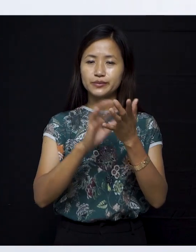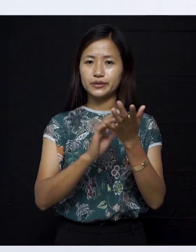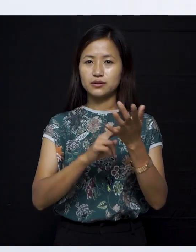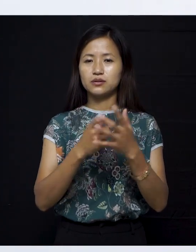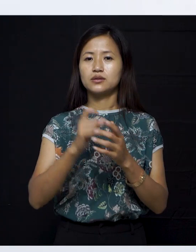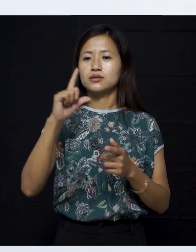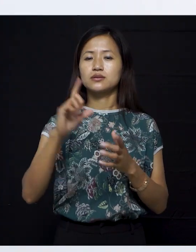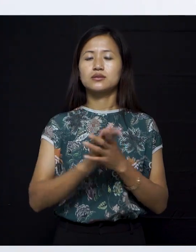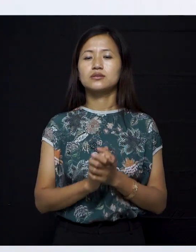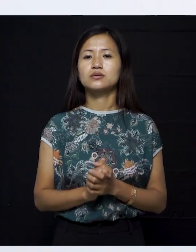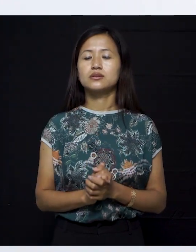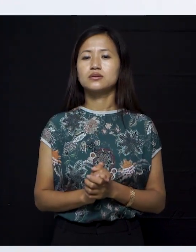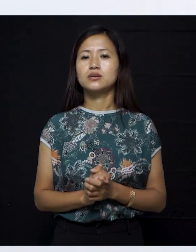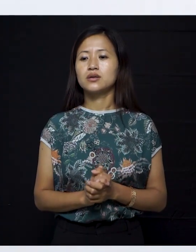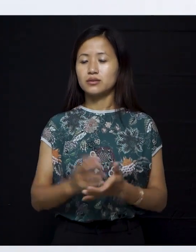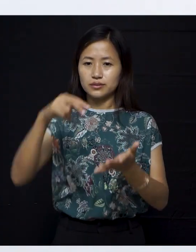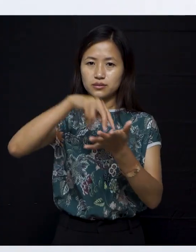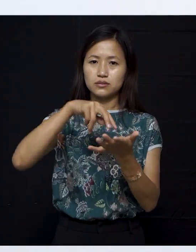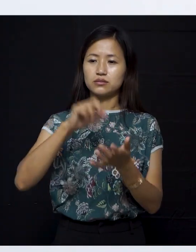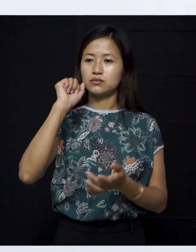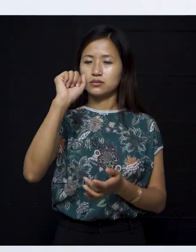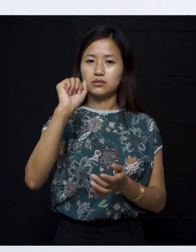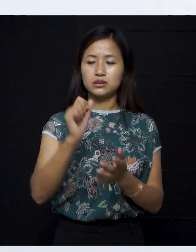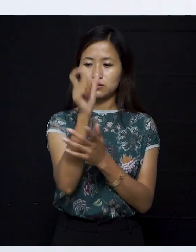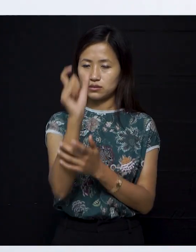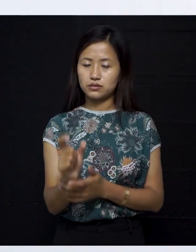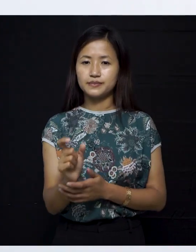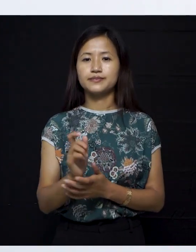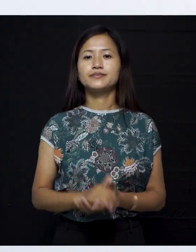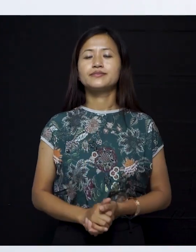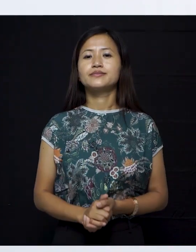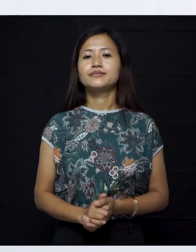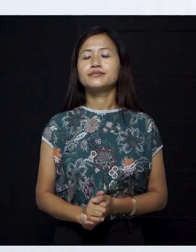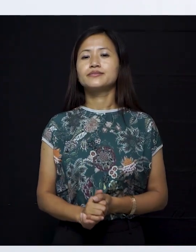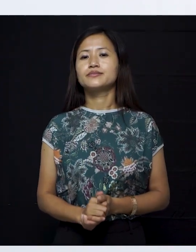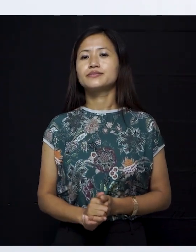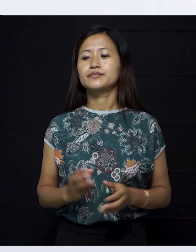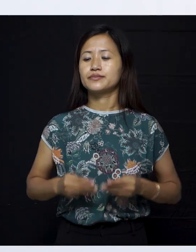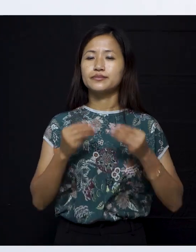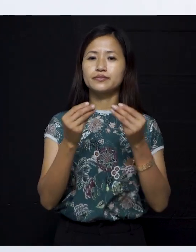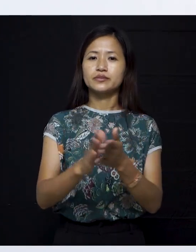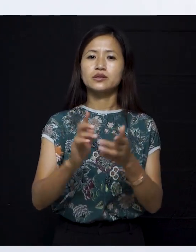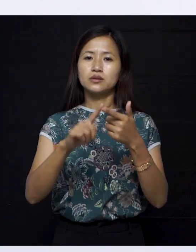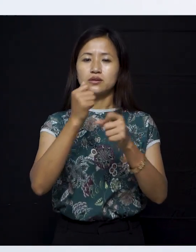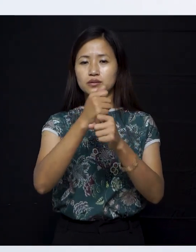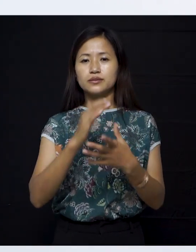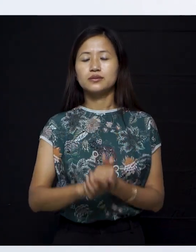or the main clause. Why? Because it can stand on its own, okay? Here, I'm going to give you an